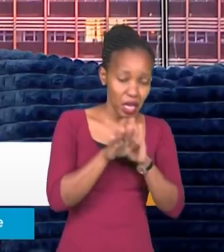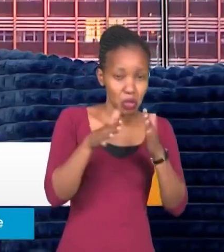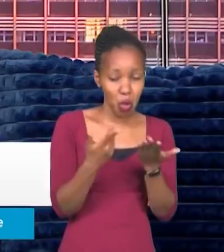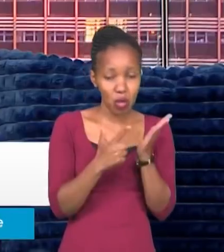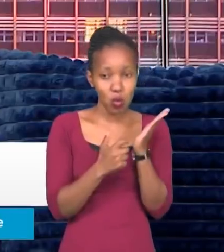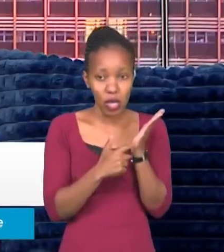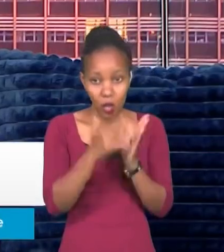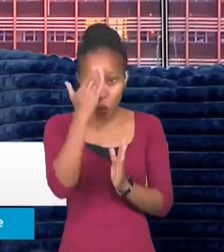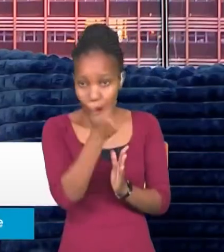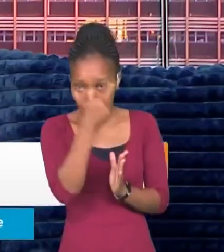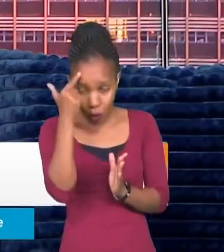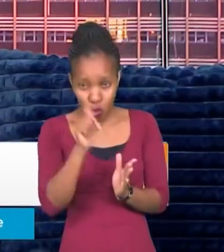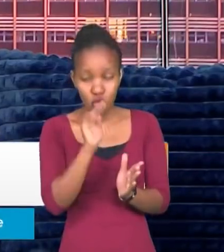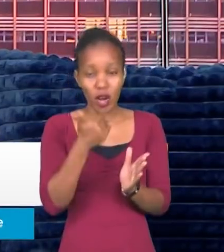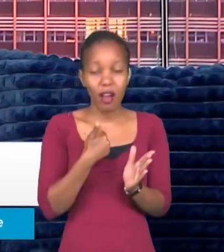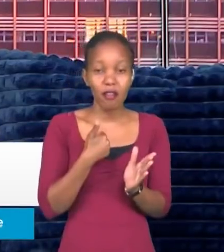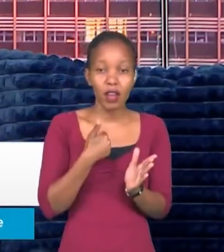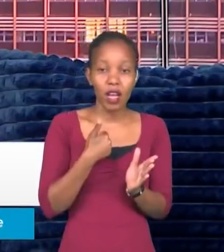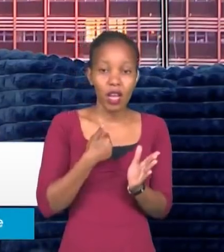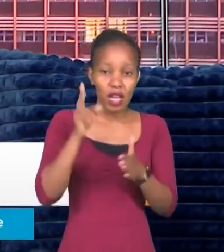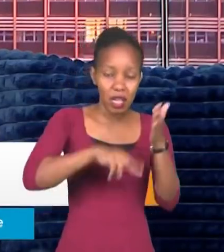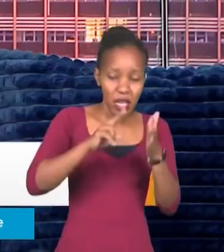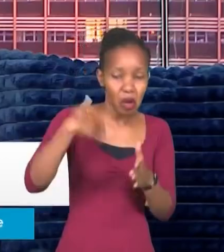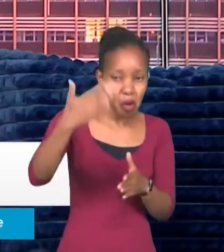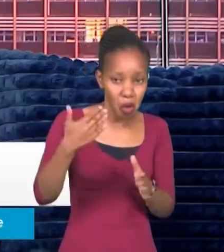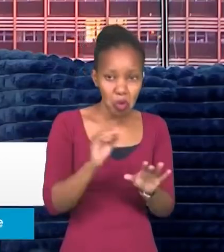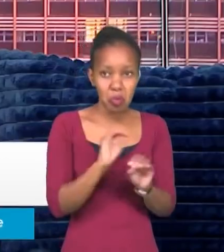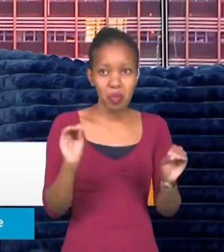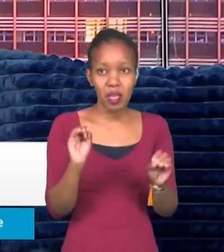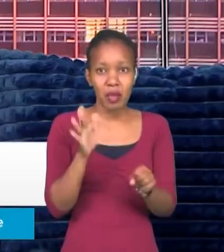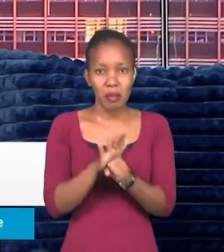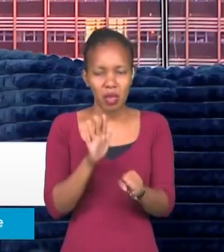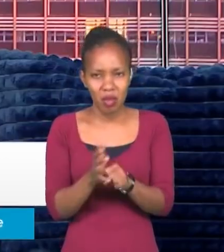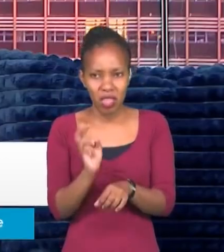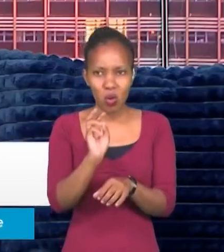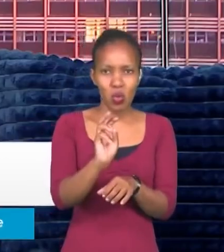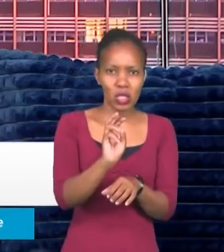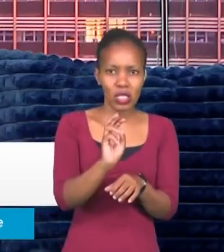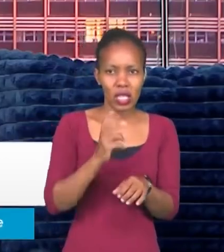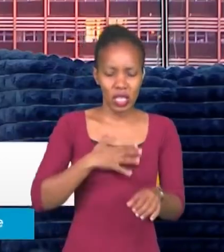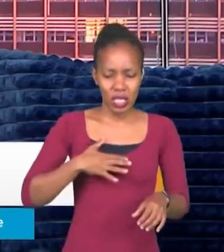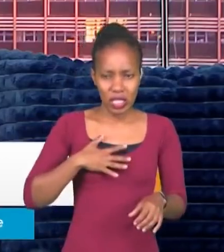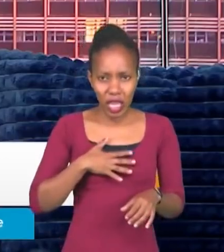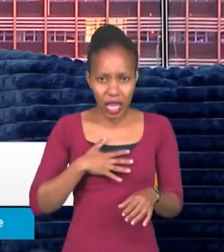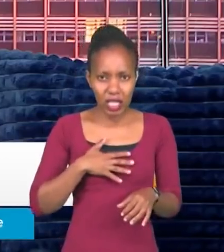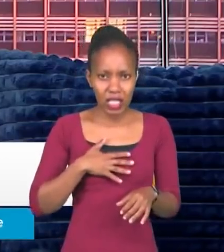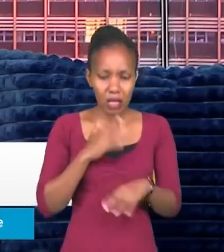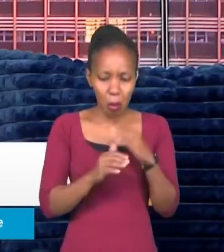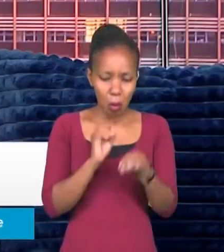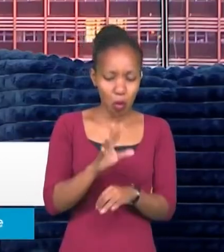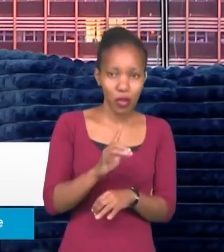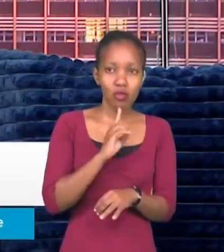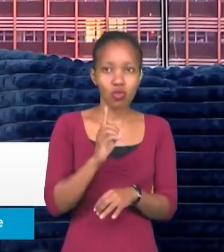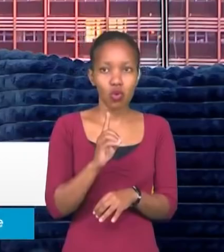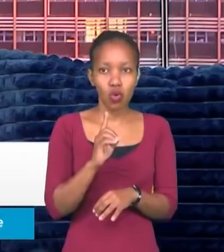because they do not really have that reading culture. Most of them are watching fictional science fiction movies, so they don't get